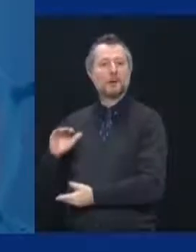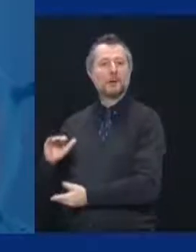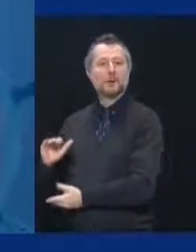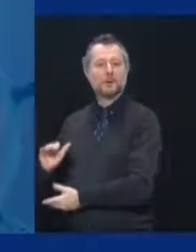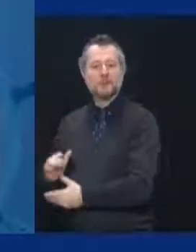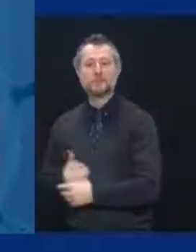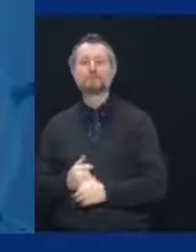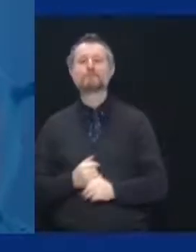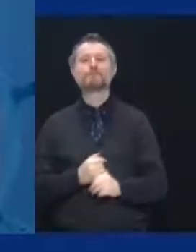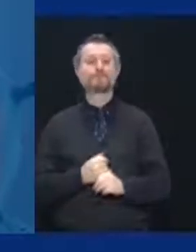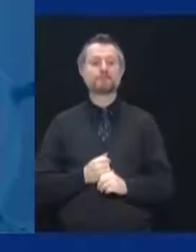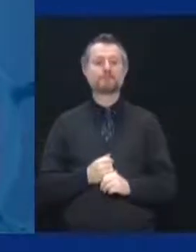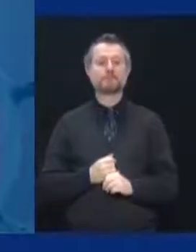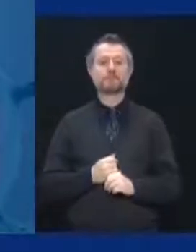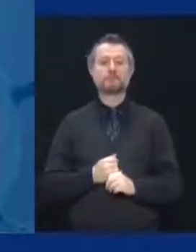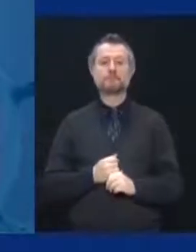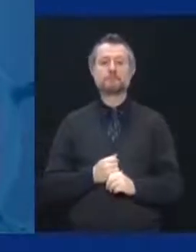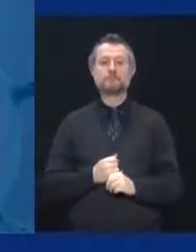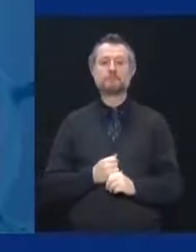seeing.